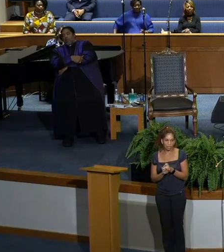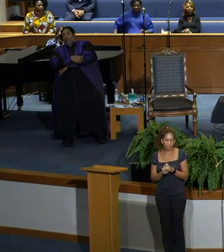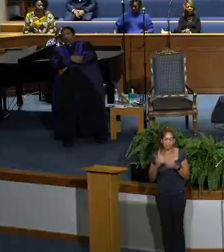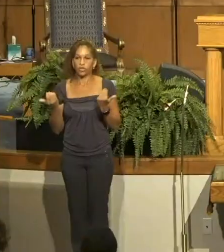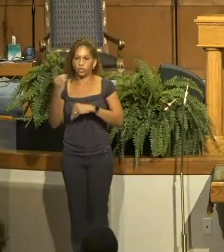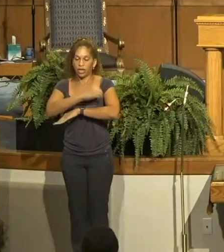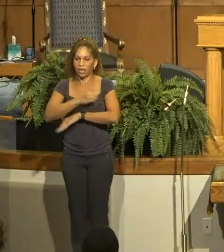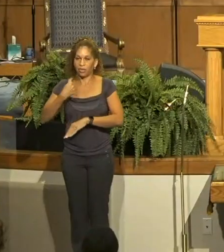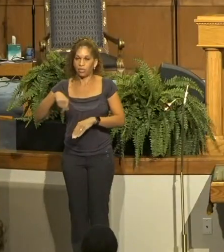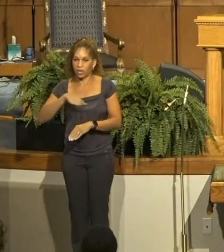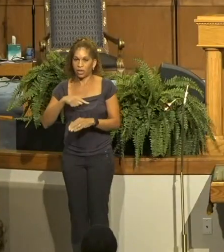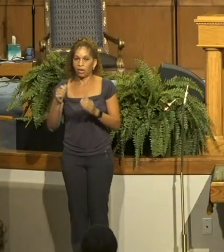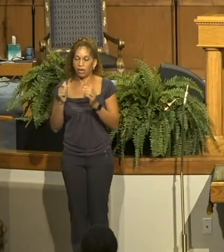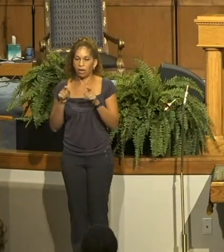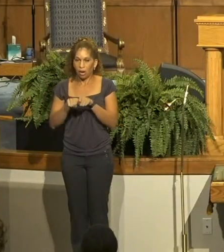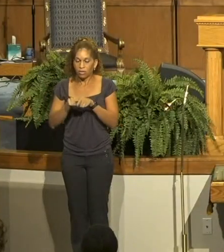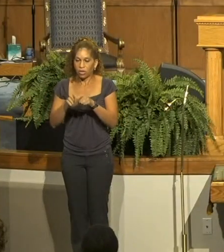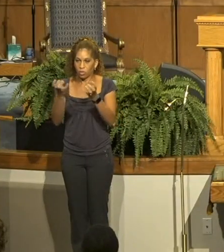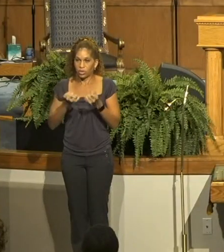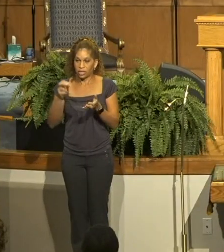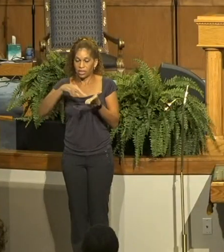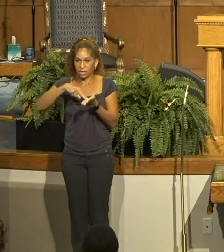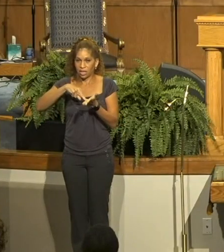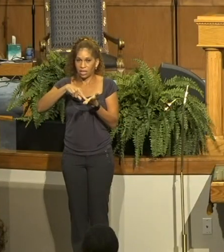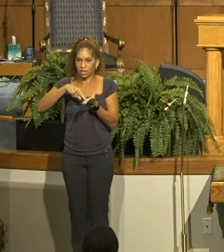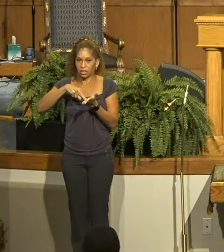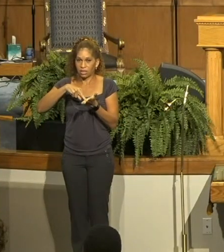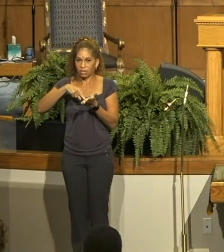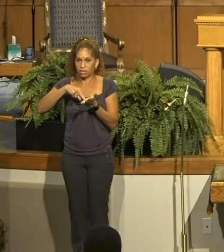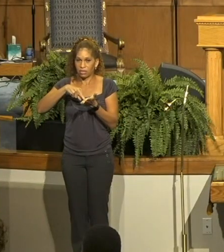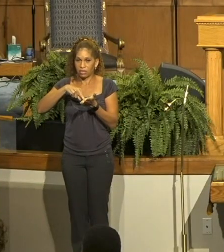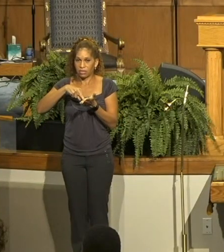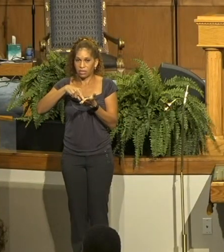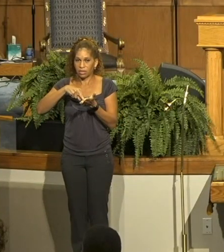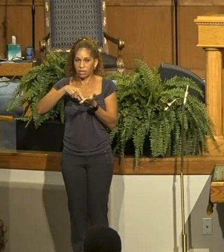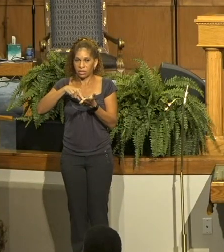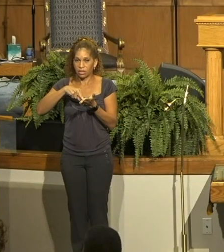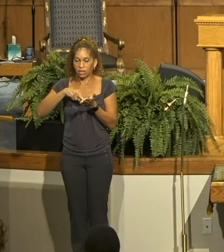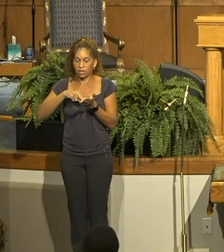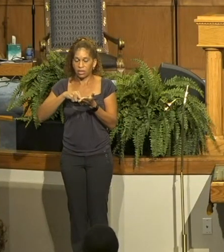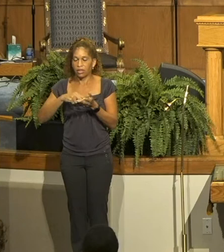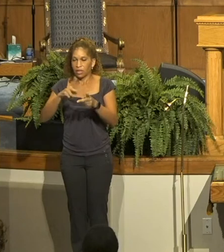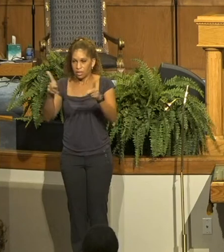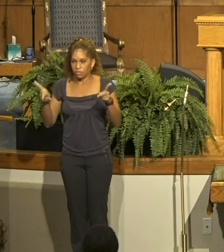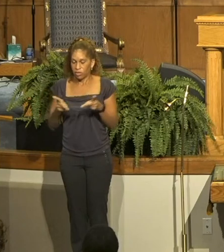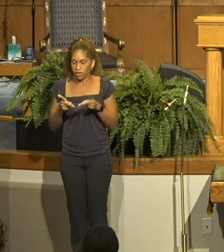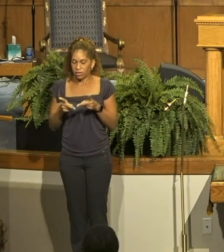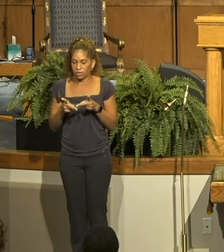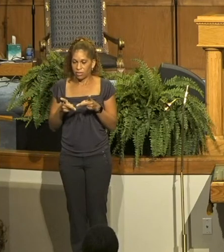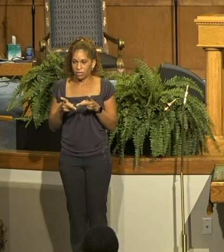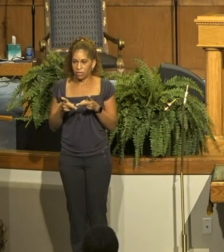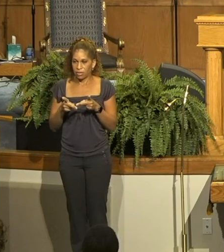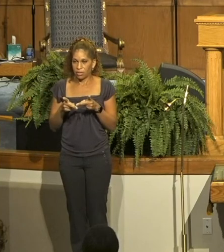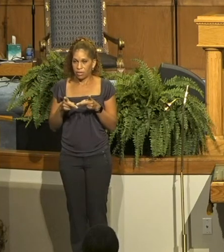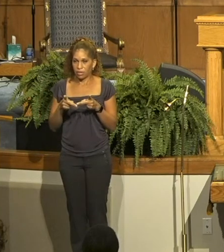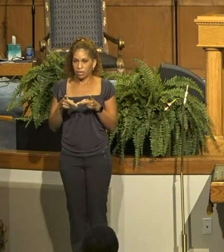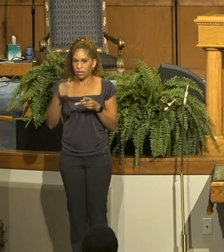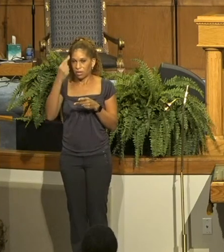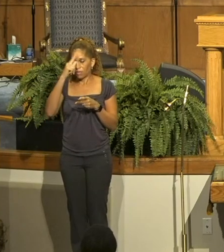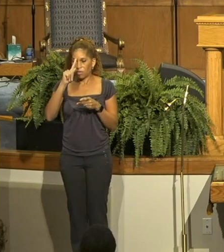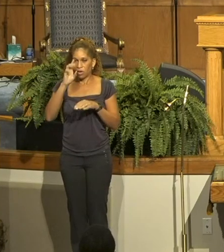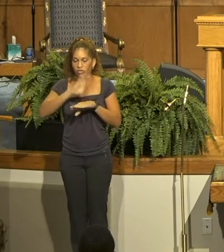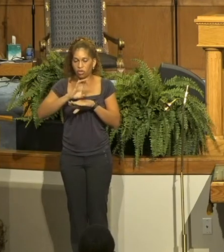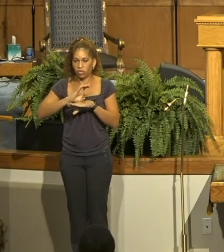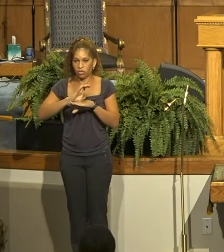Today, we also want to stand in the space of prayer for a church that's very